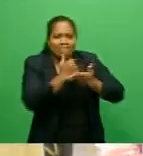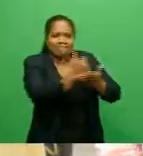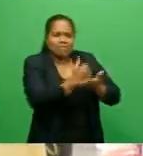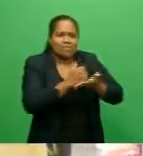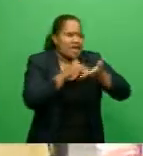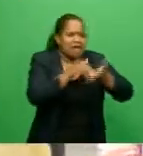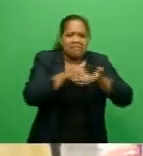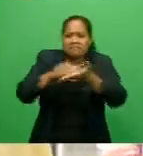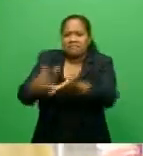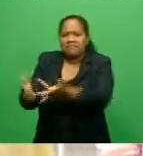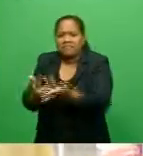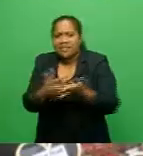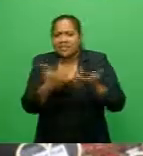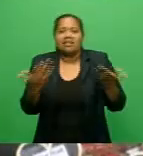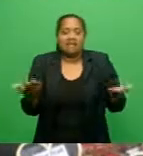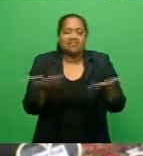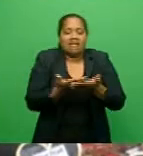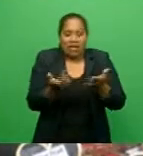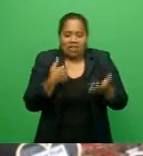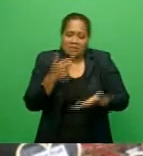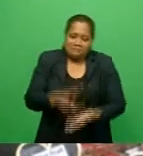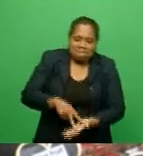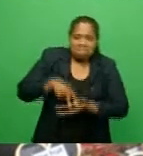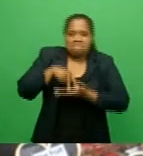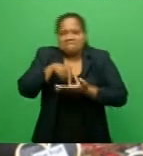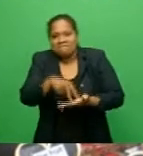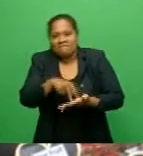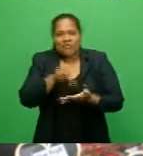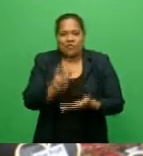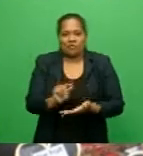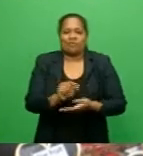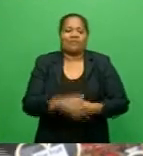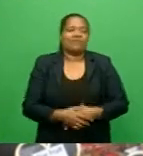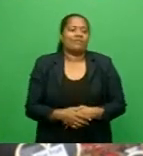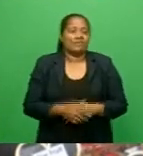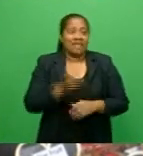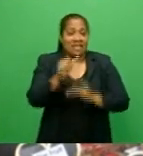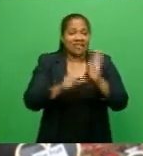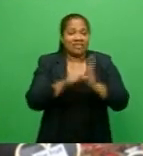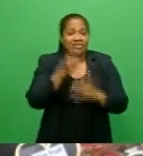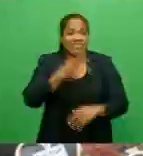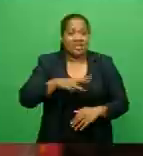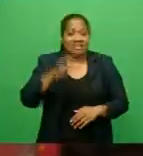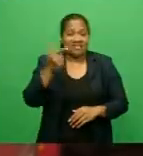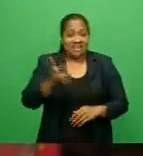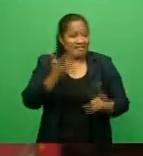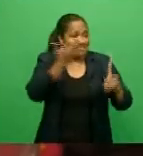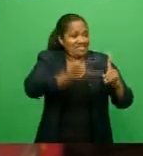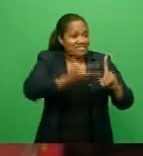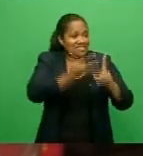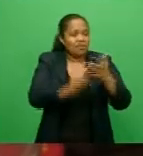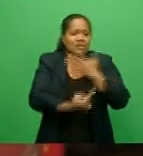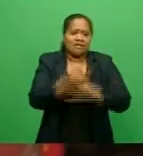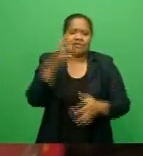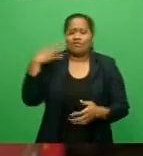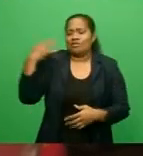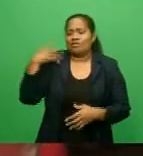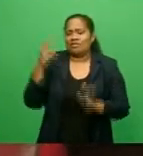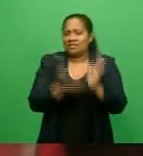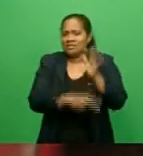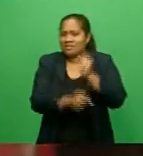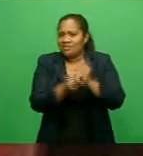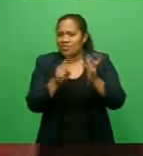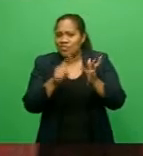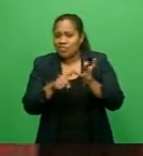others, and this is how I stood up. The 37-year-old mother has also been a long-serving volunteer for NGOs, and her business